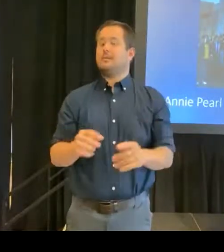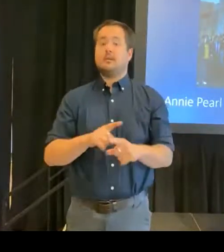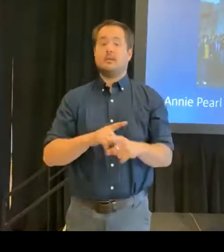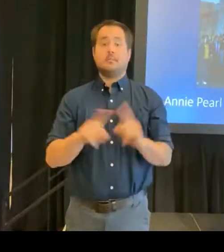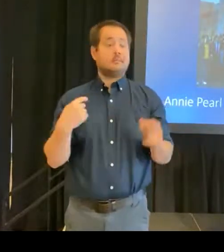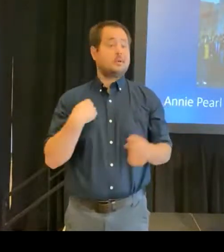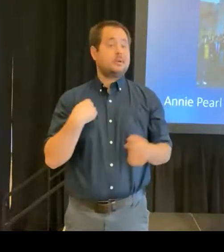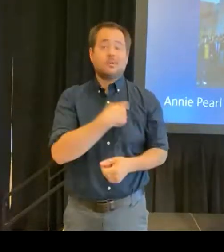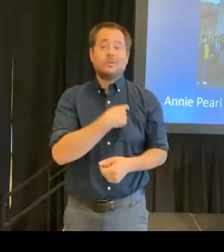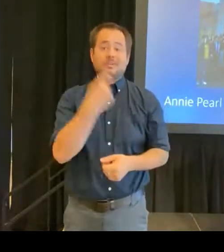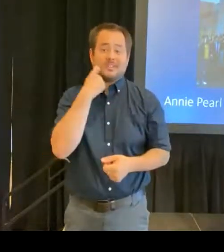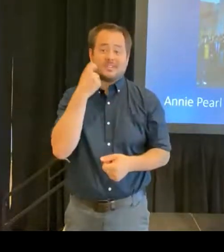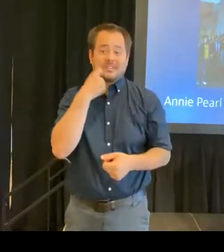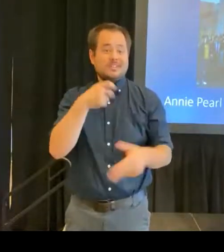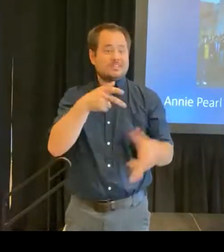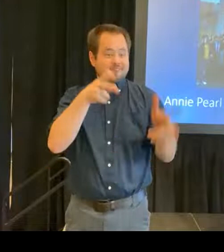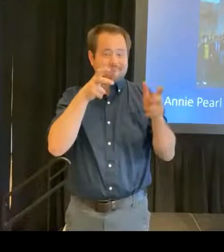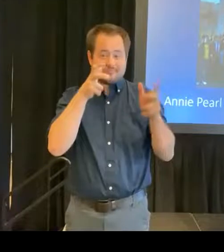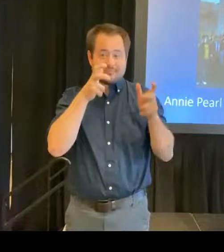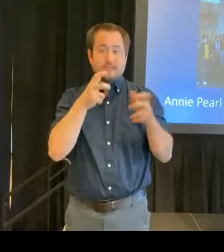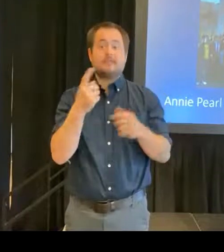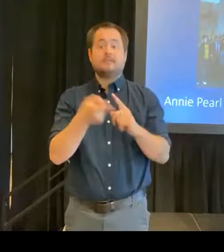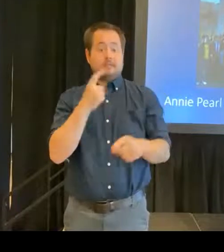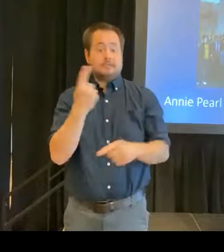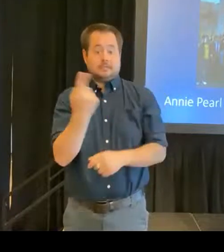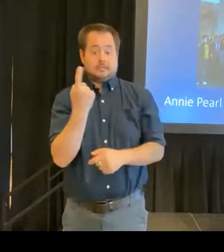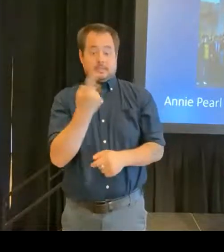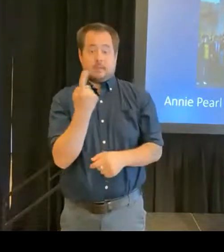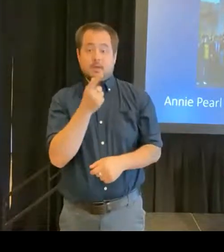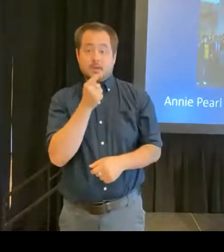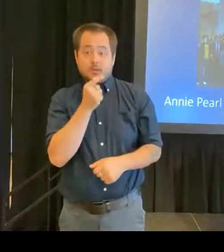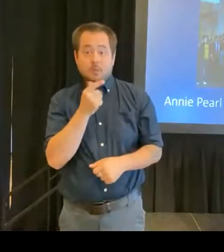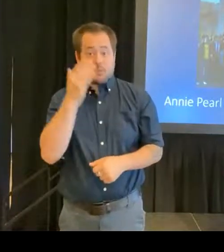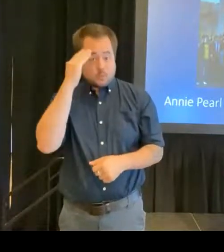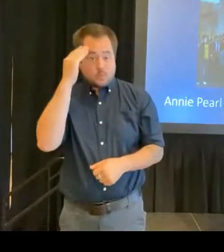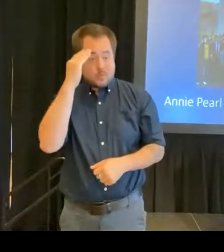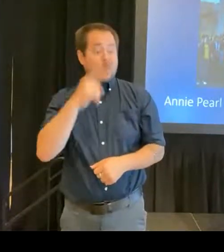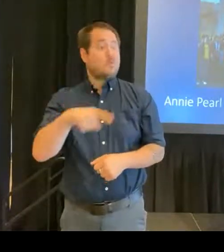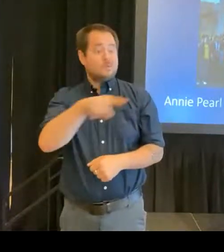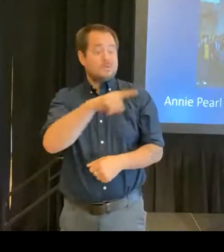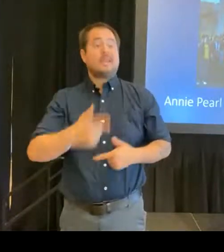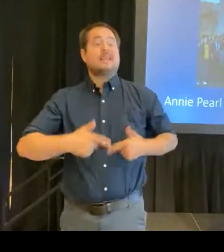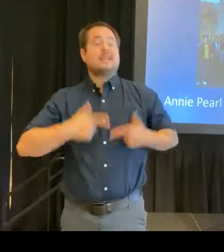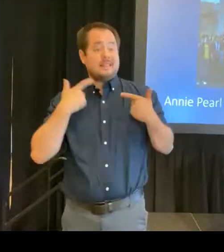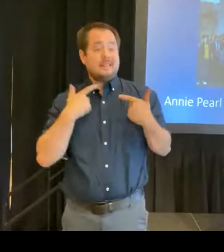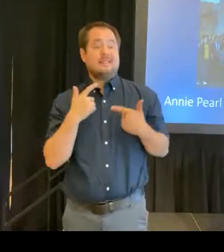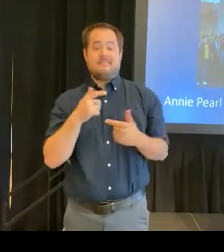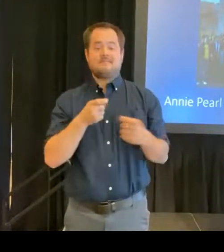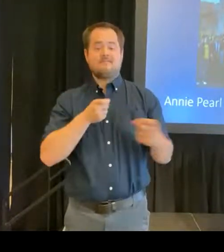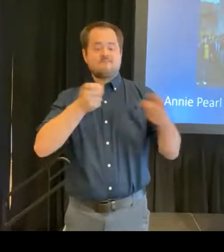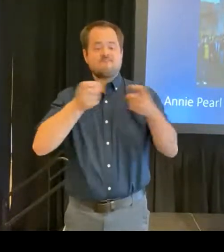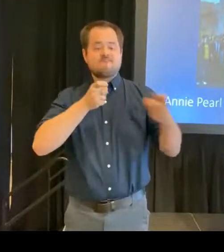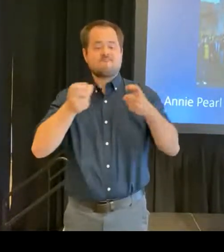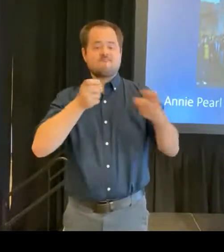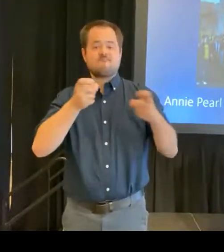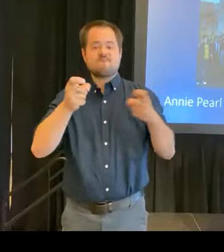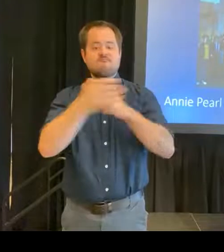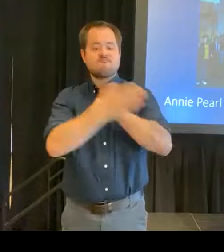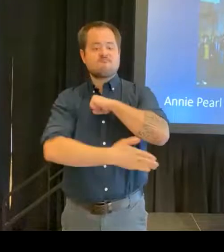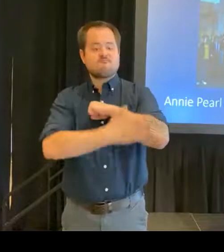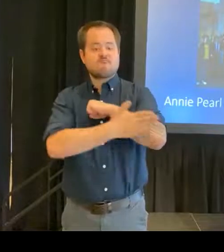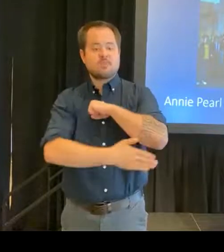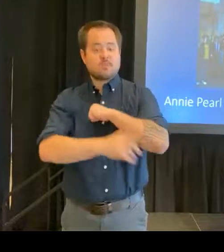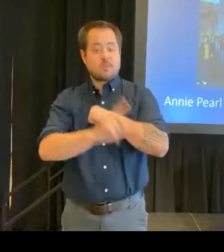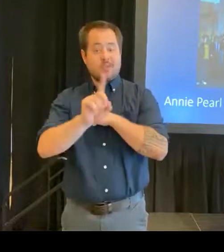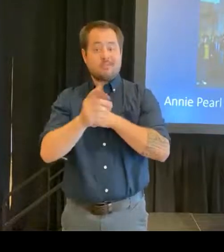from someone who knows what it's like to live in an authoritarian regime. And that just so happened to